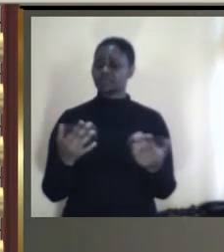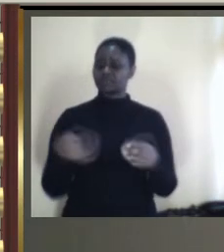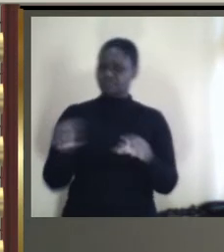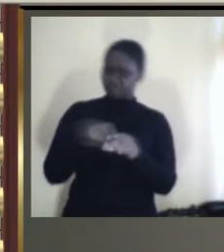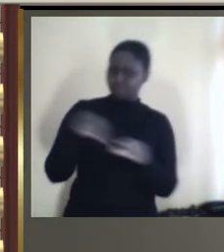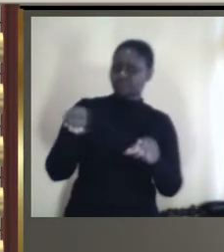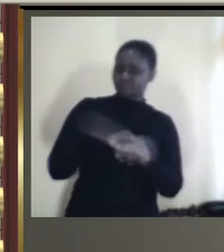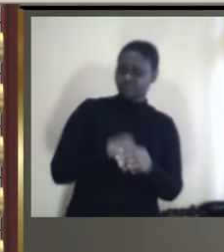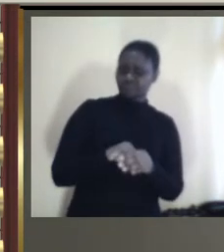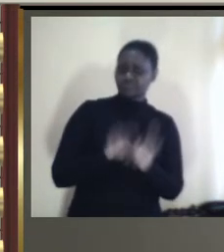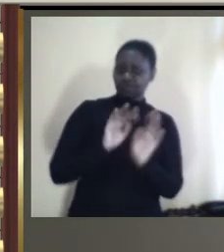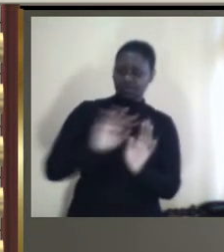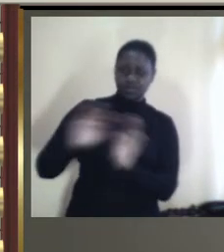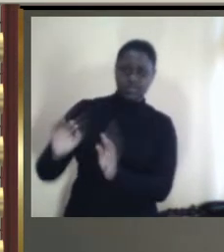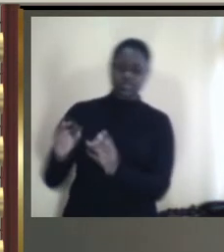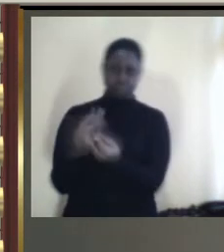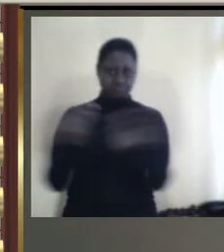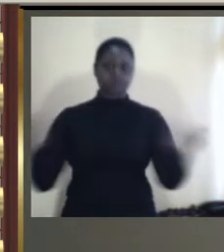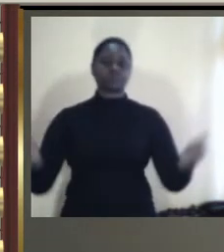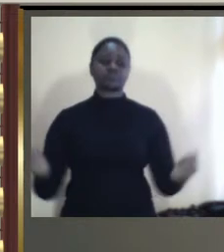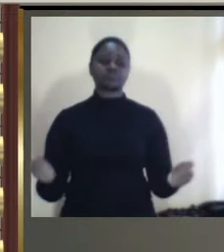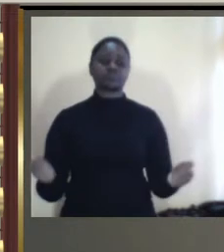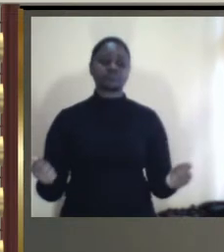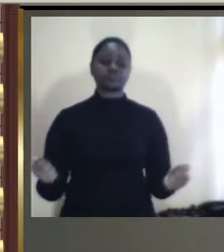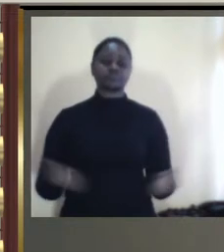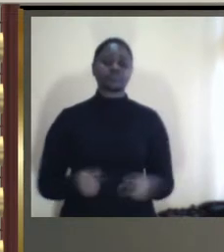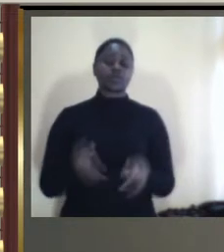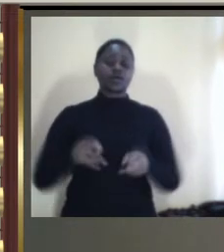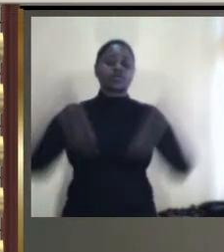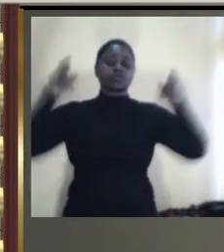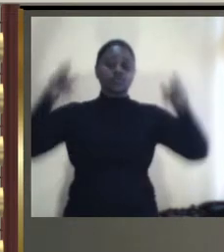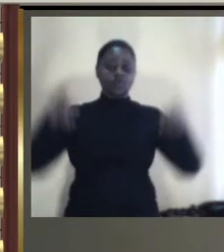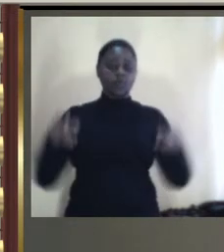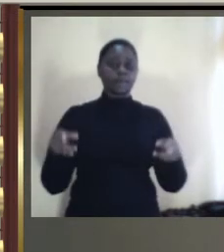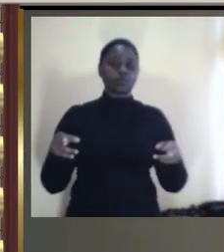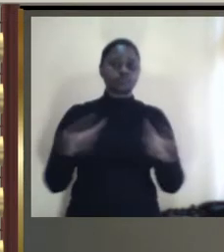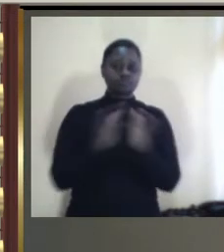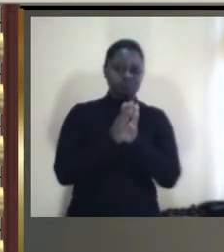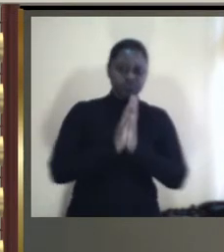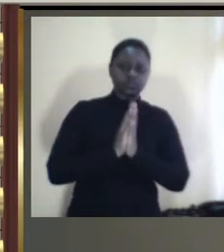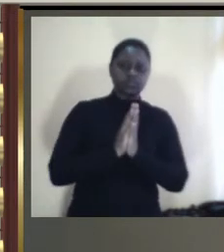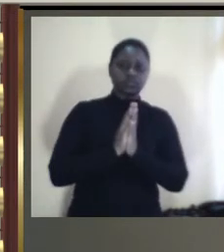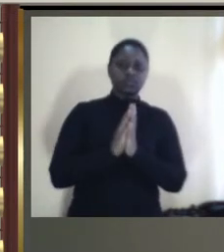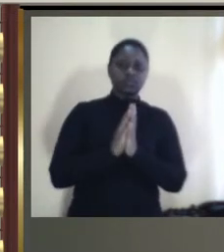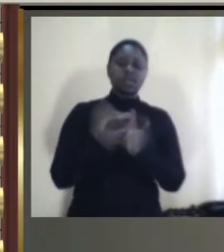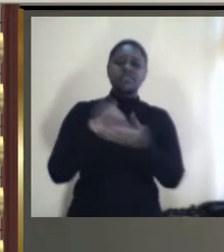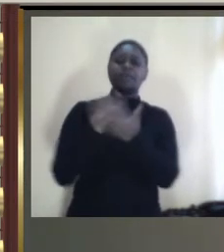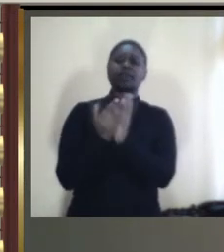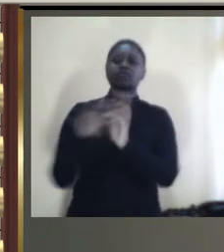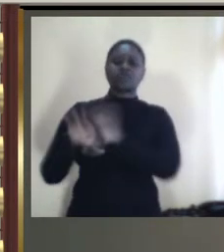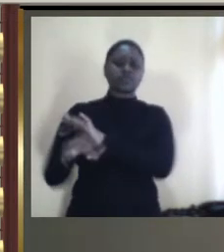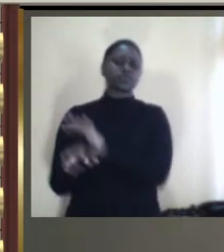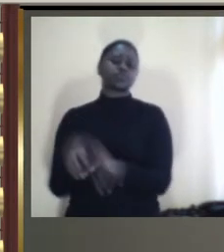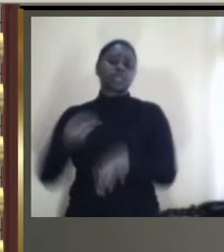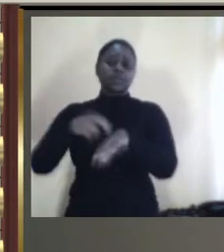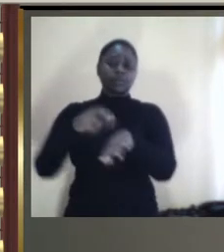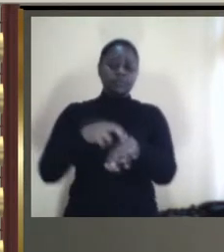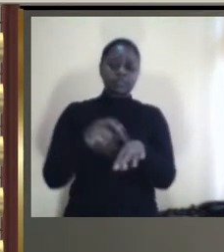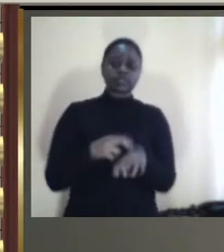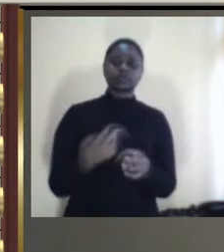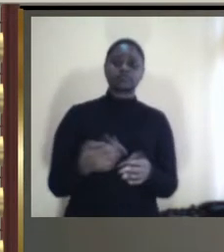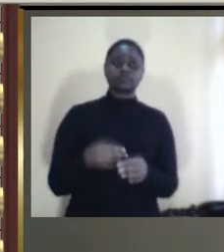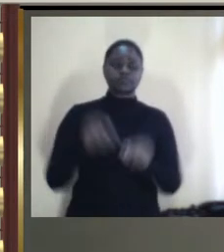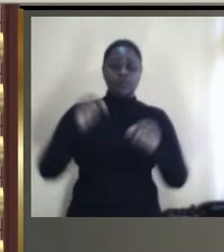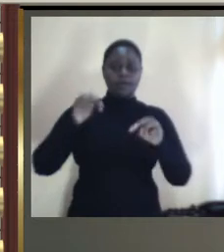feud remains unresolved. And we hope and pray that the part of our province that is near to